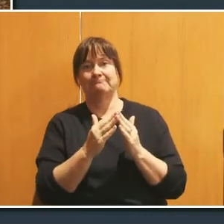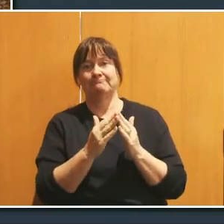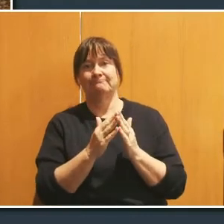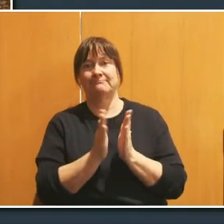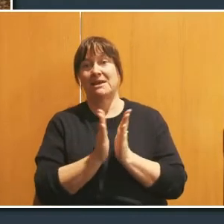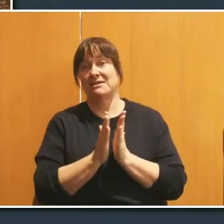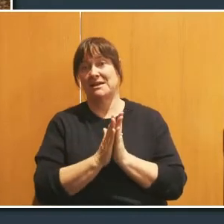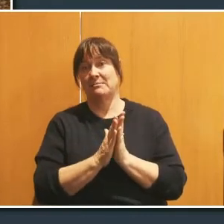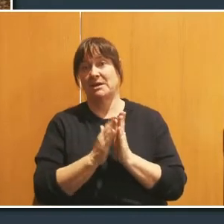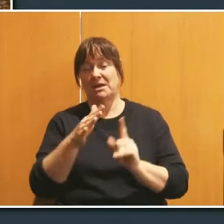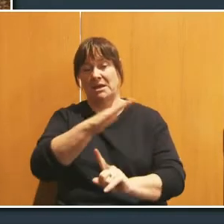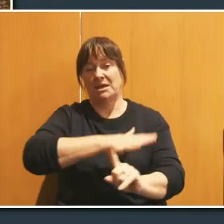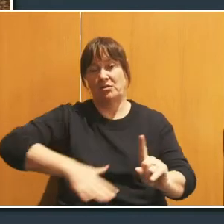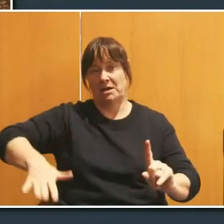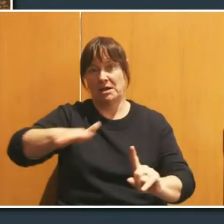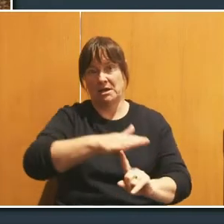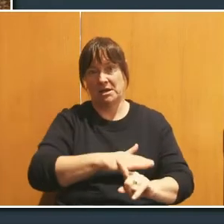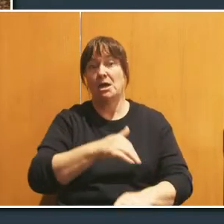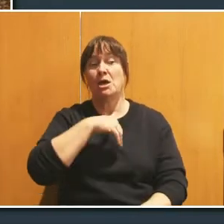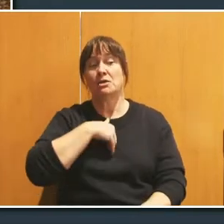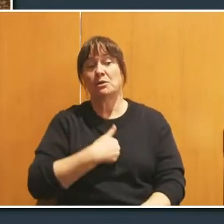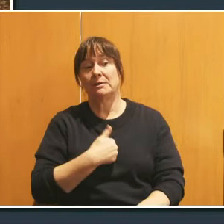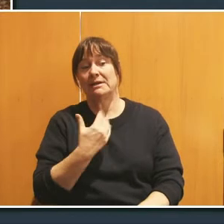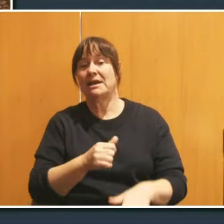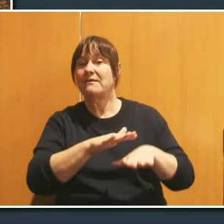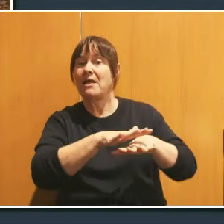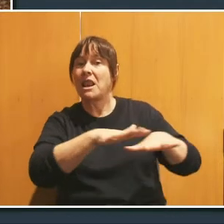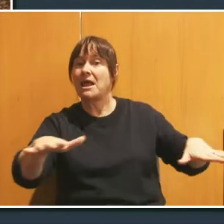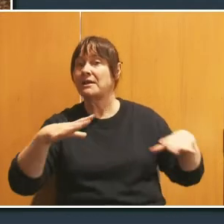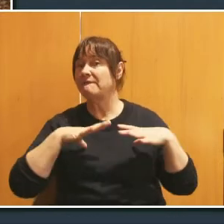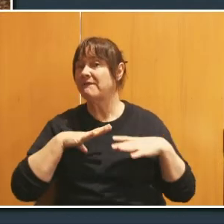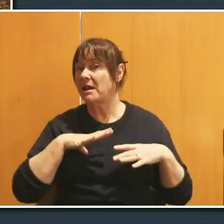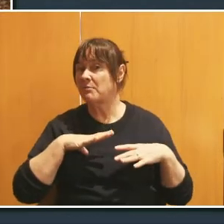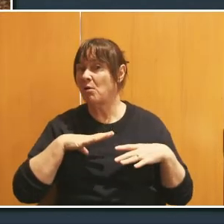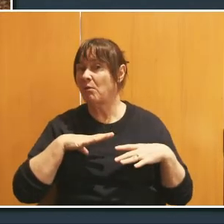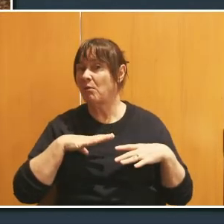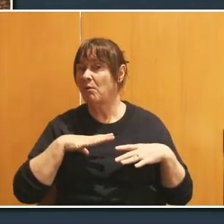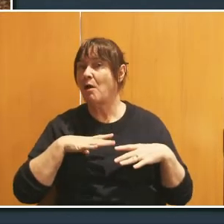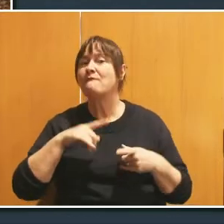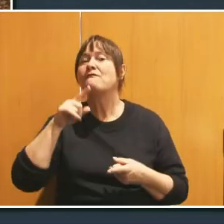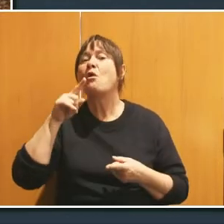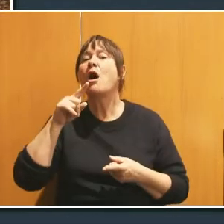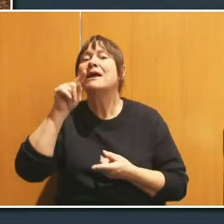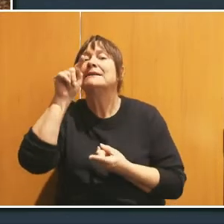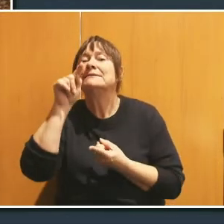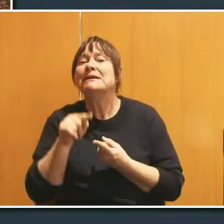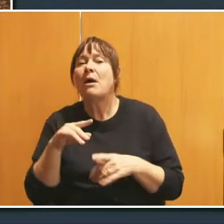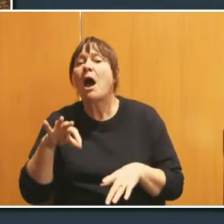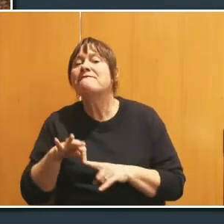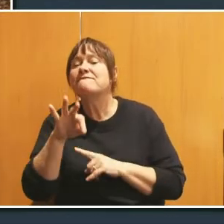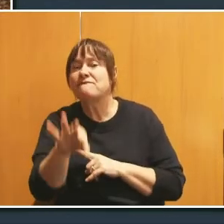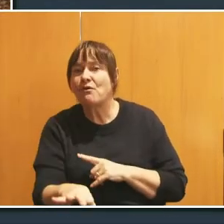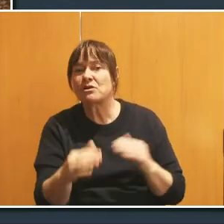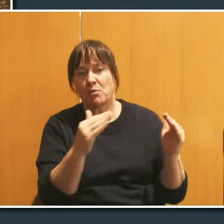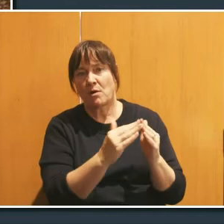there needs to be land that is made available for affordable housing stock. When we look at